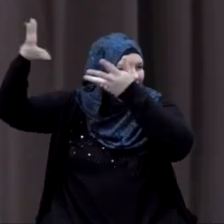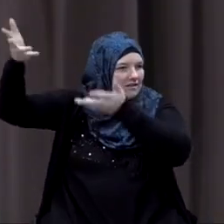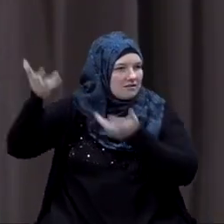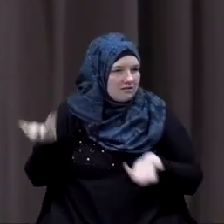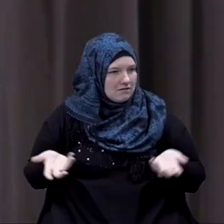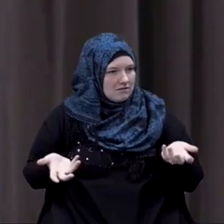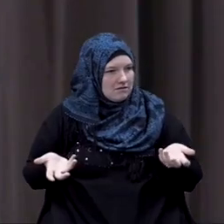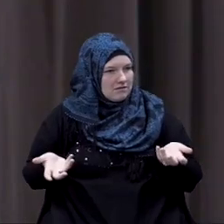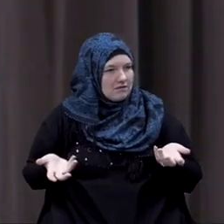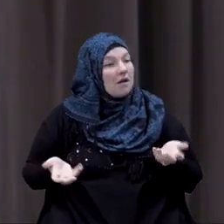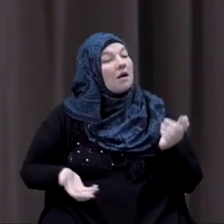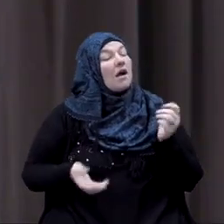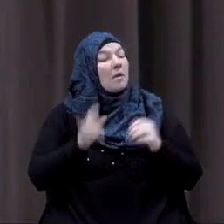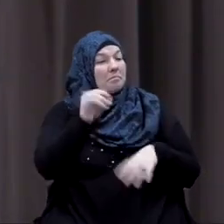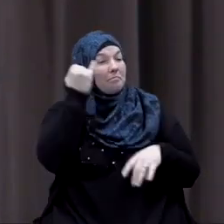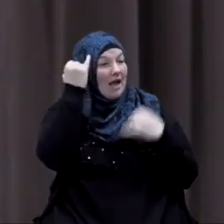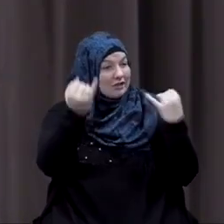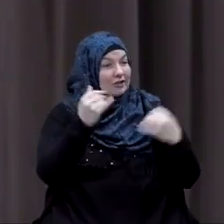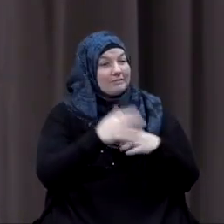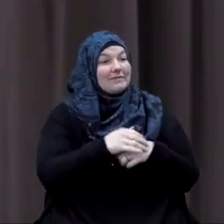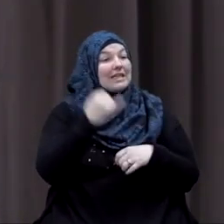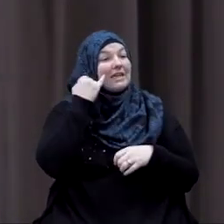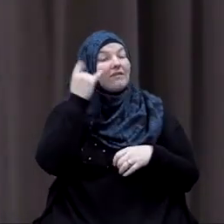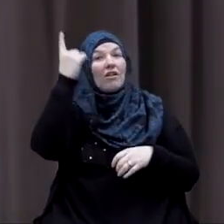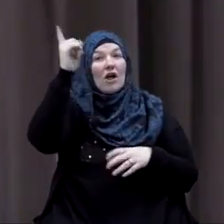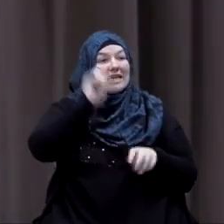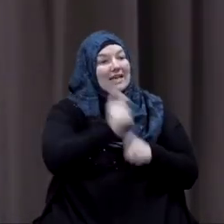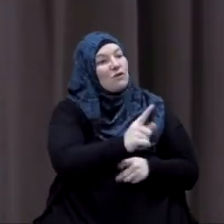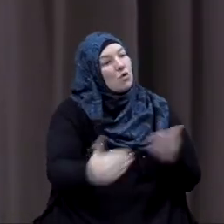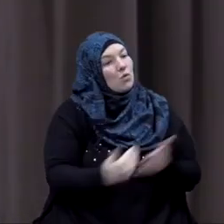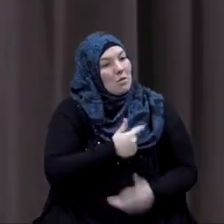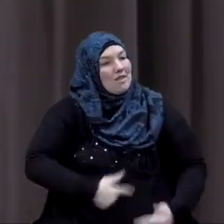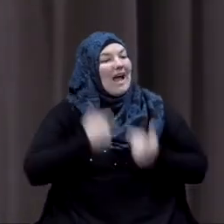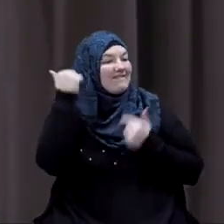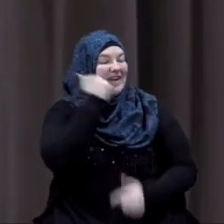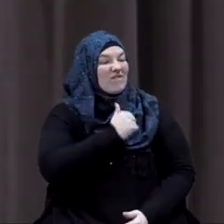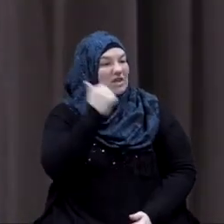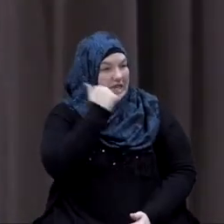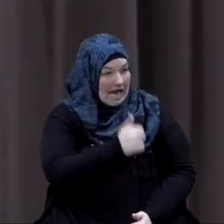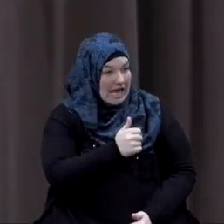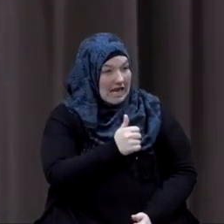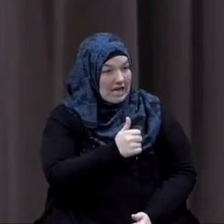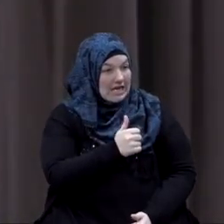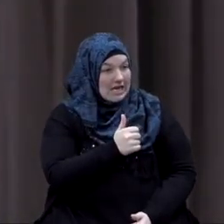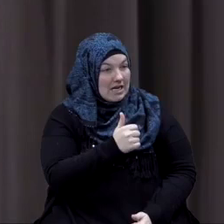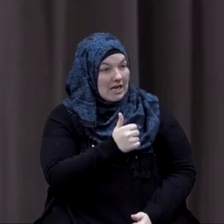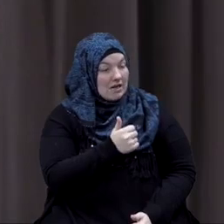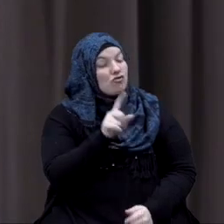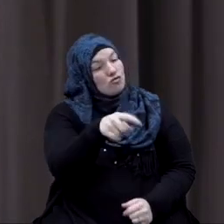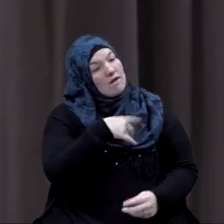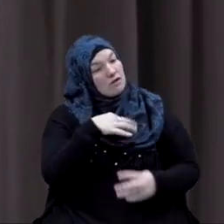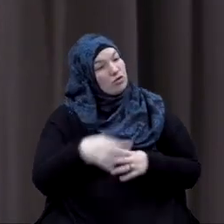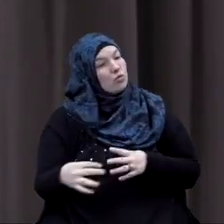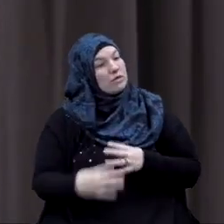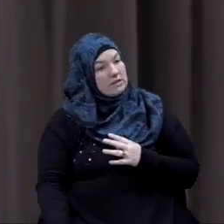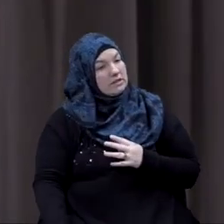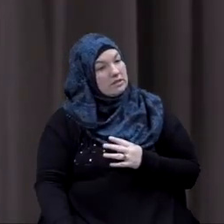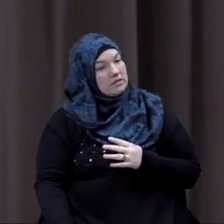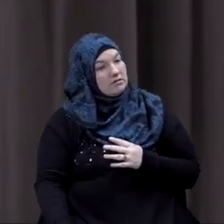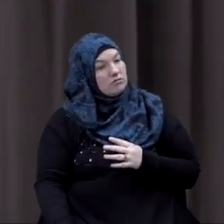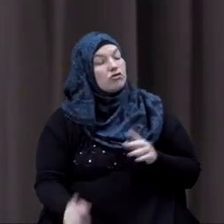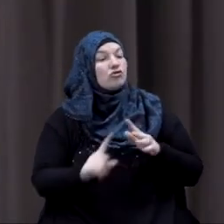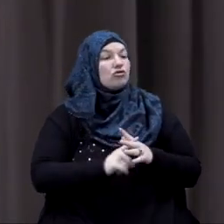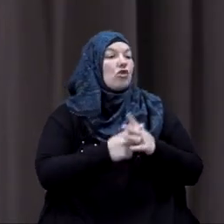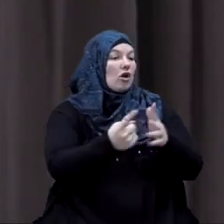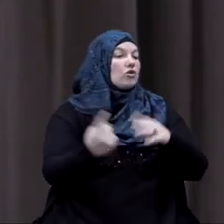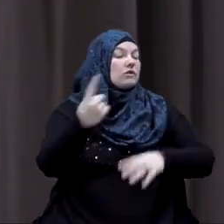So imagine Allah gives you a new life every day. You wake up in the morning and you have a choice, either to open your day